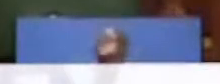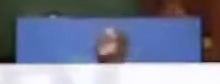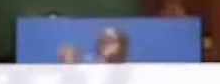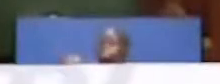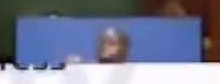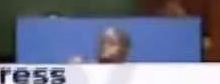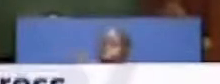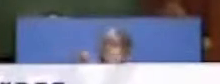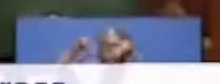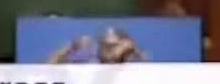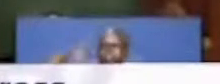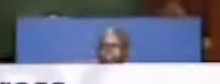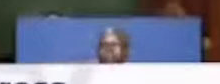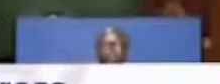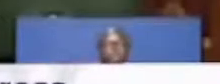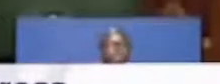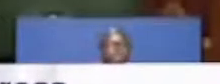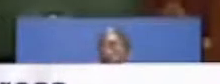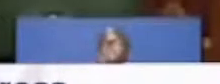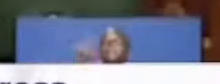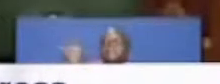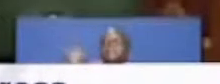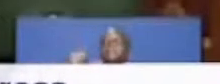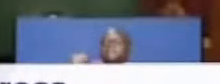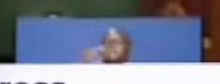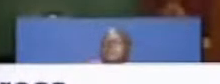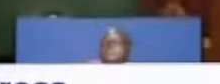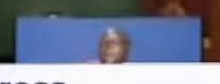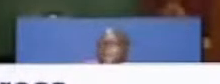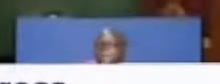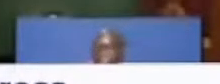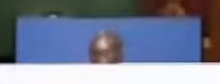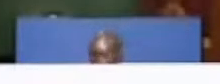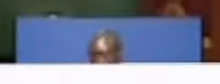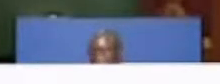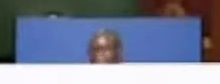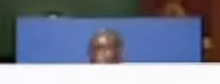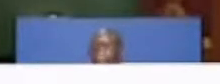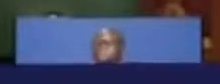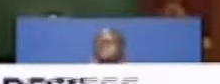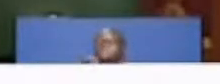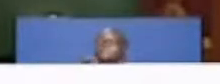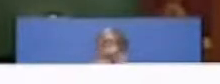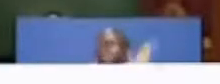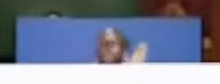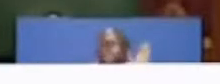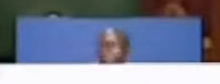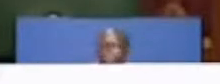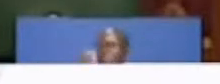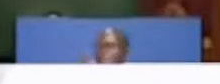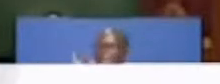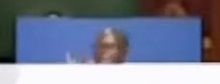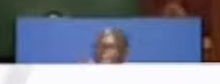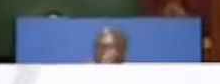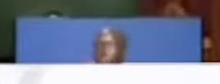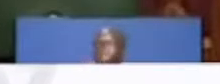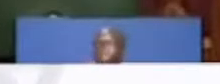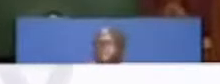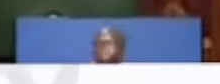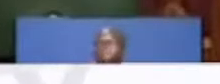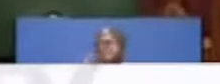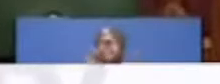devolution fell squarely on me. And although the letter of the Constitution provided for a phased approach